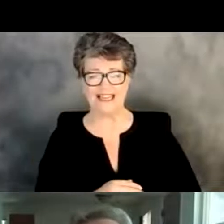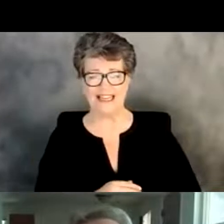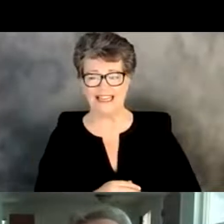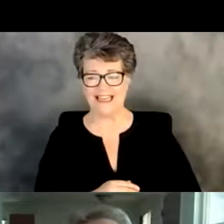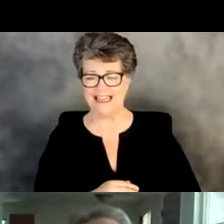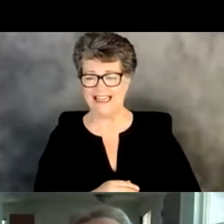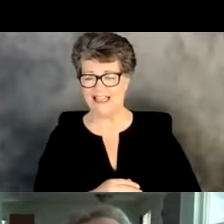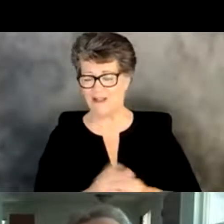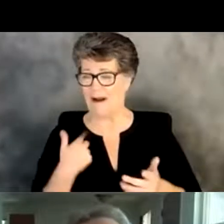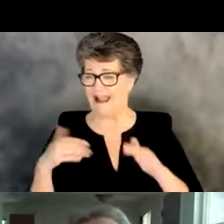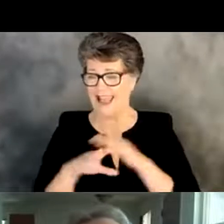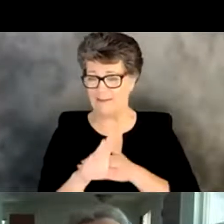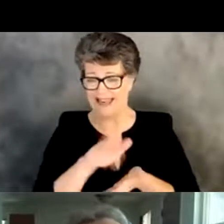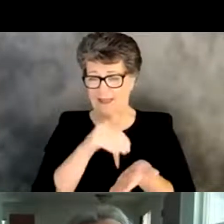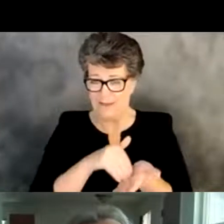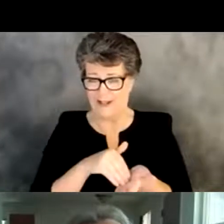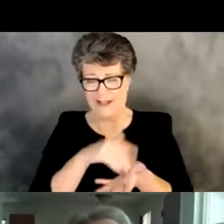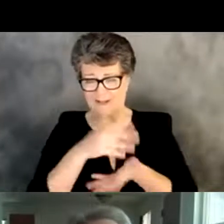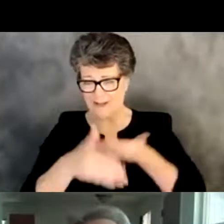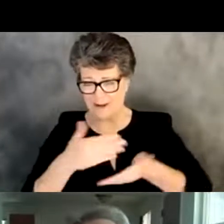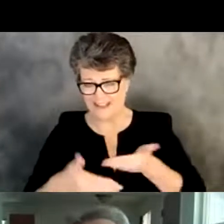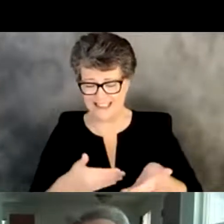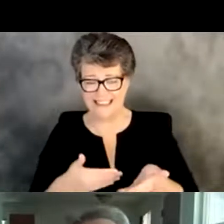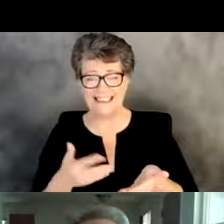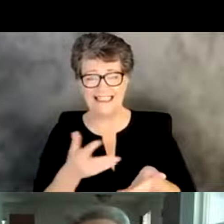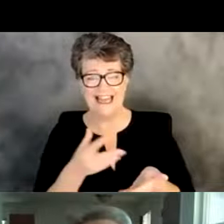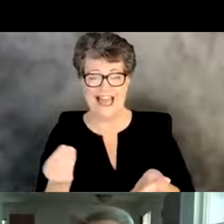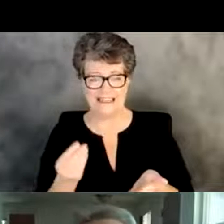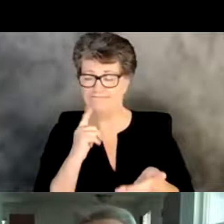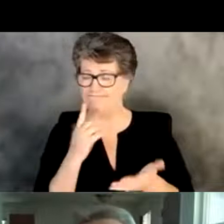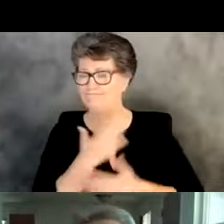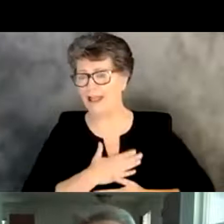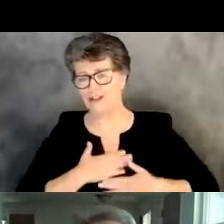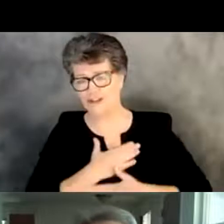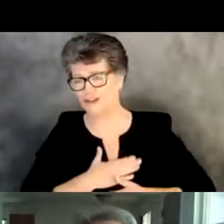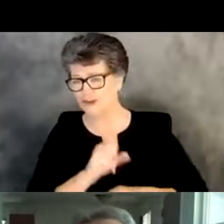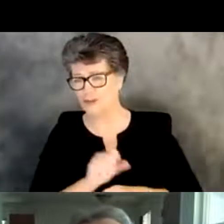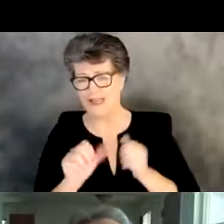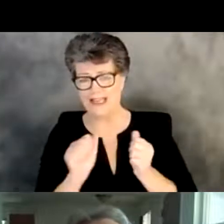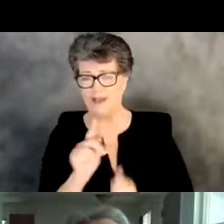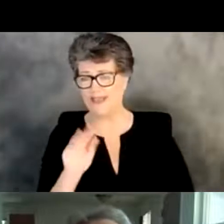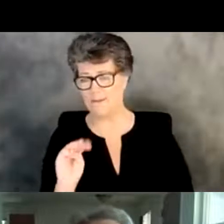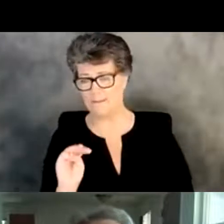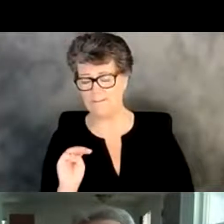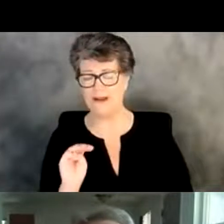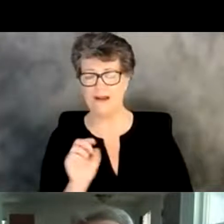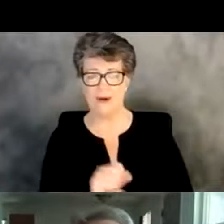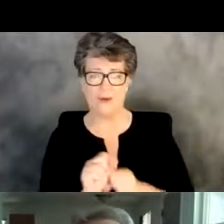came in midstream, and it's just been a pleasure working with Kim, working